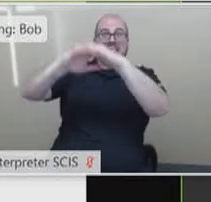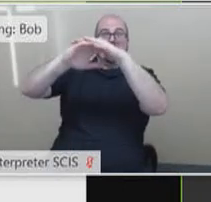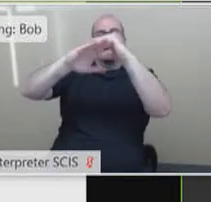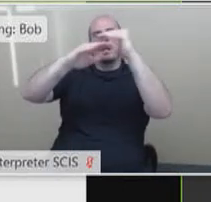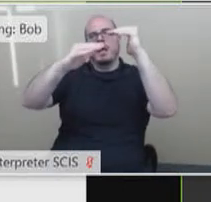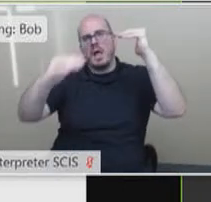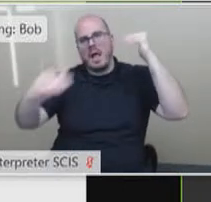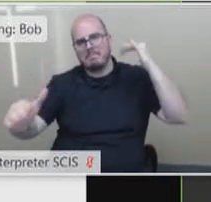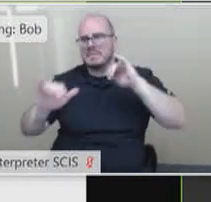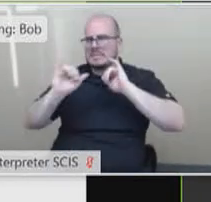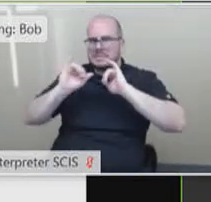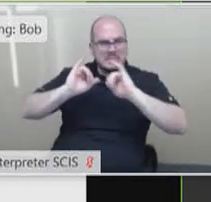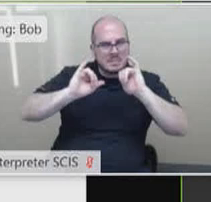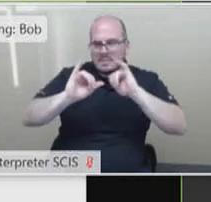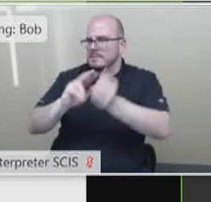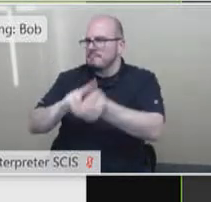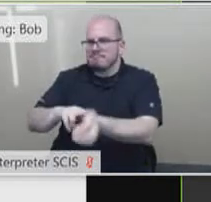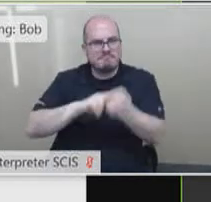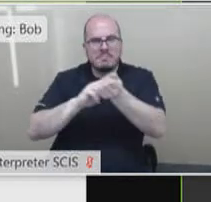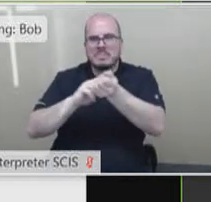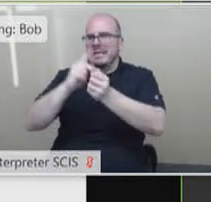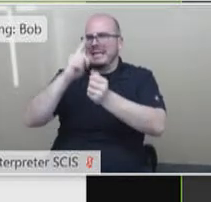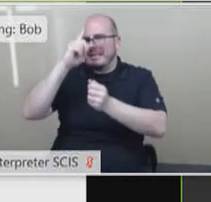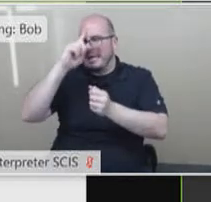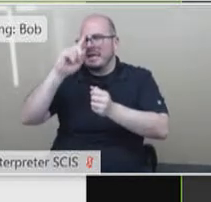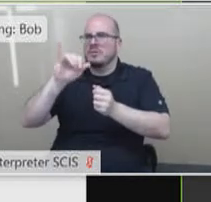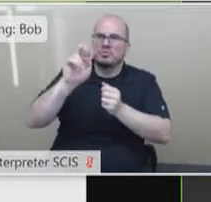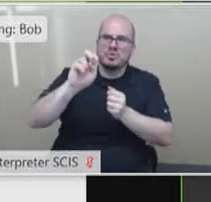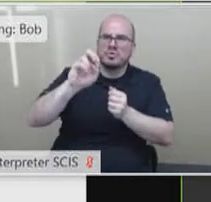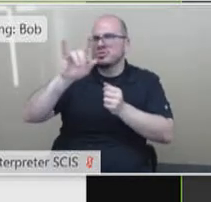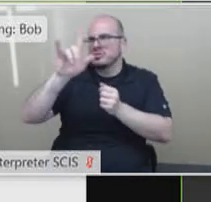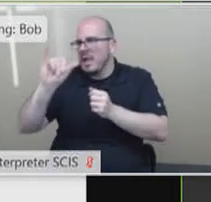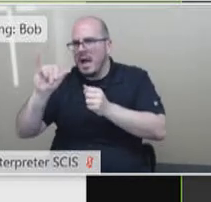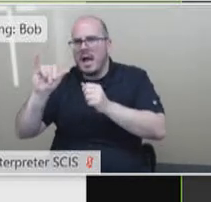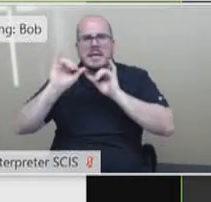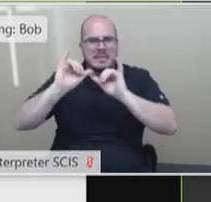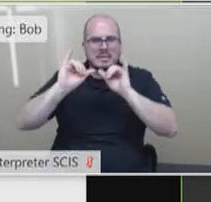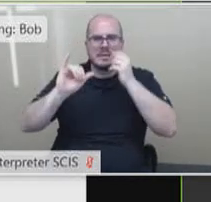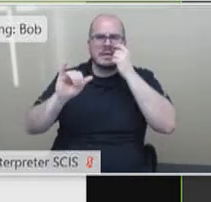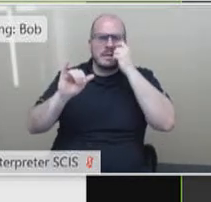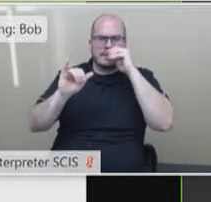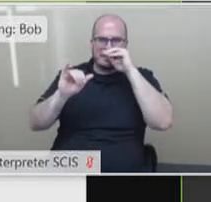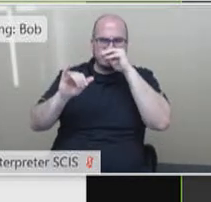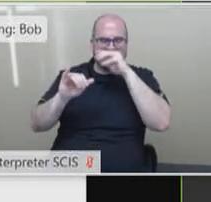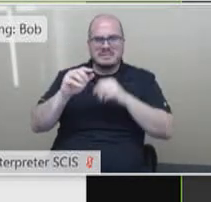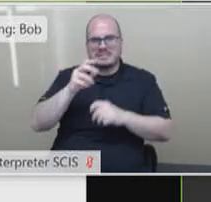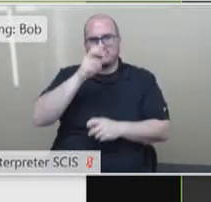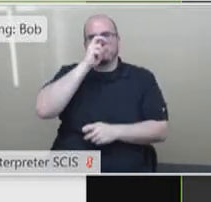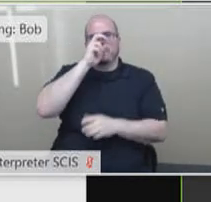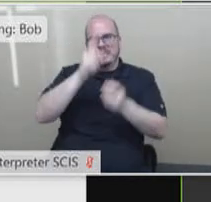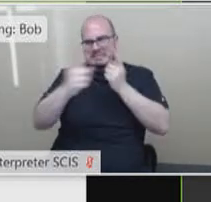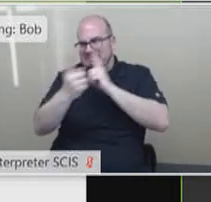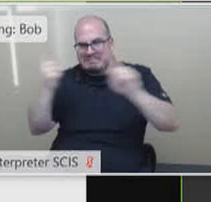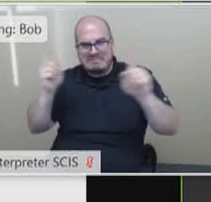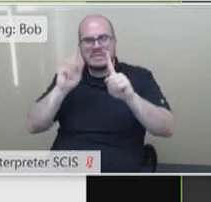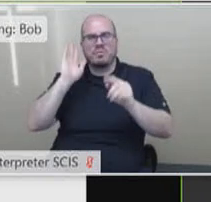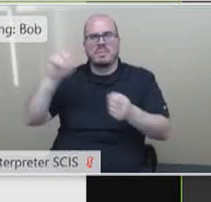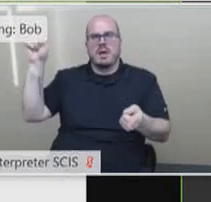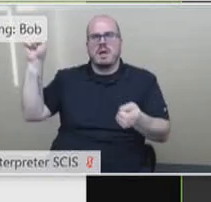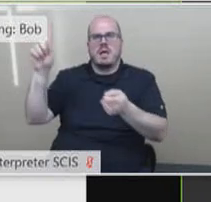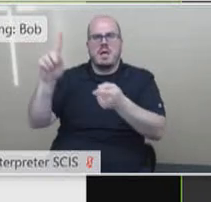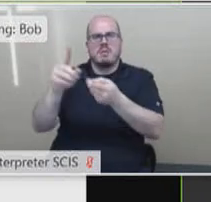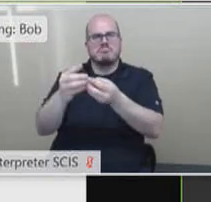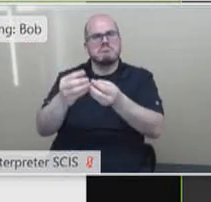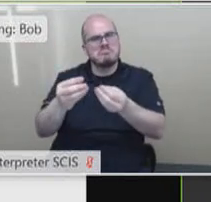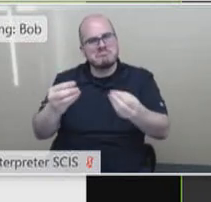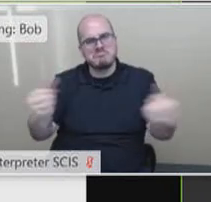safe, we've assumed that the containment measures will be lifted sometime in the summer and the economy will start to recover. But even when